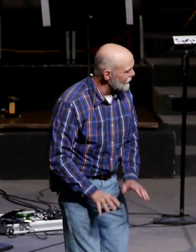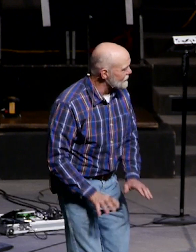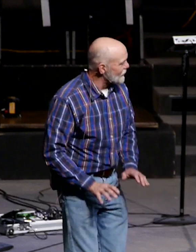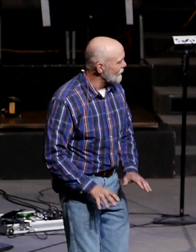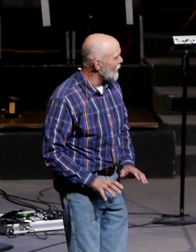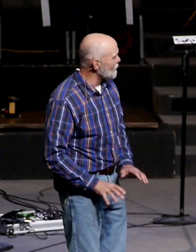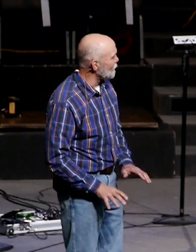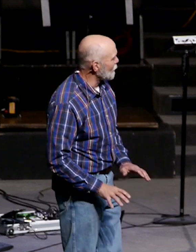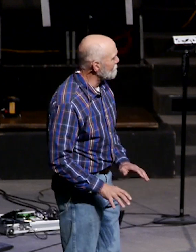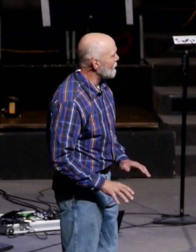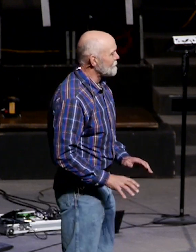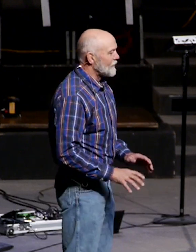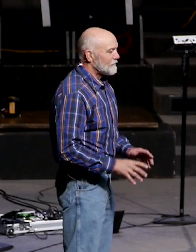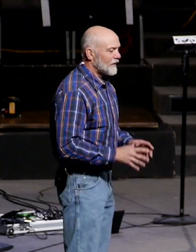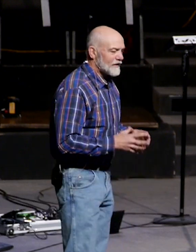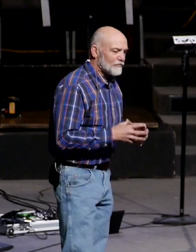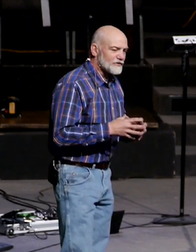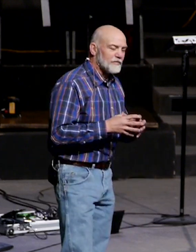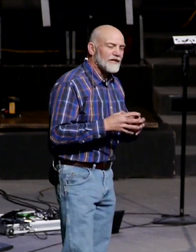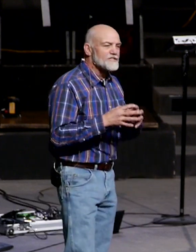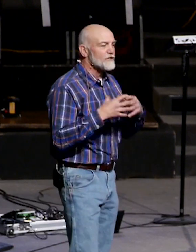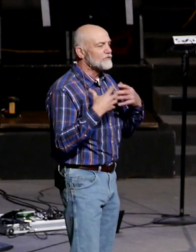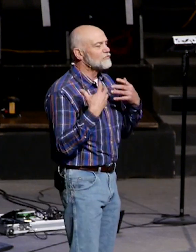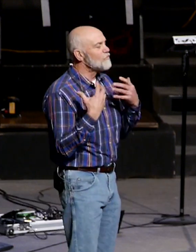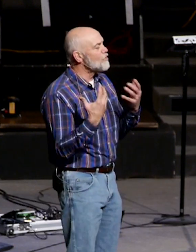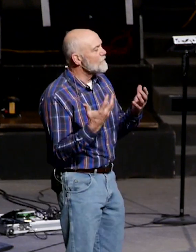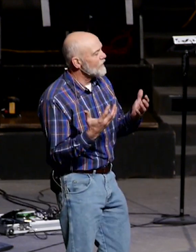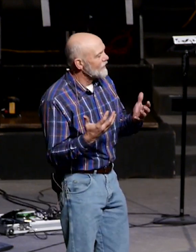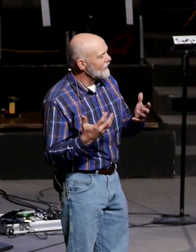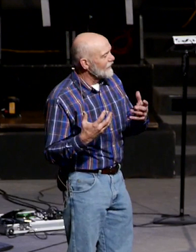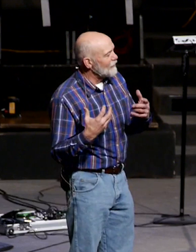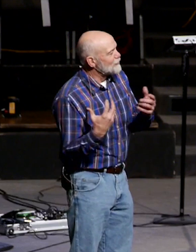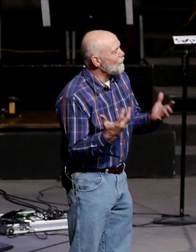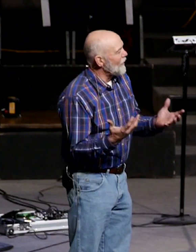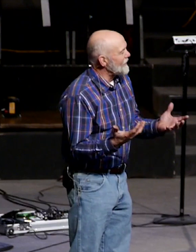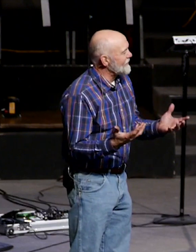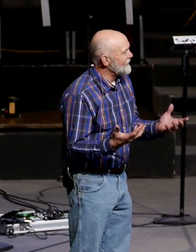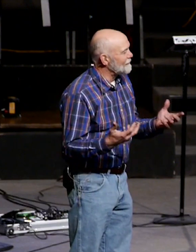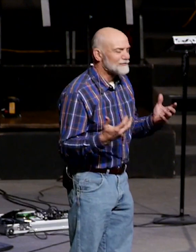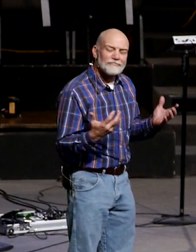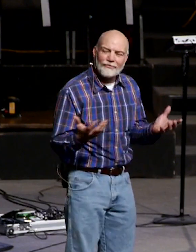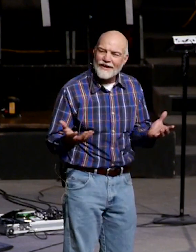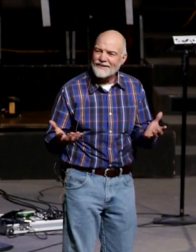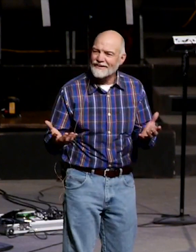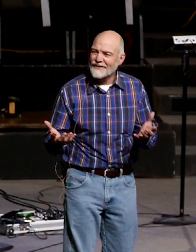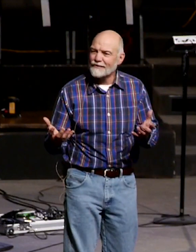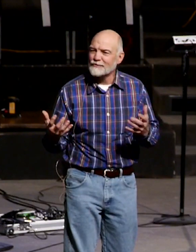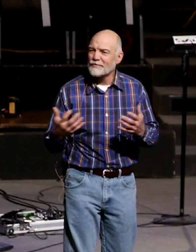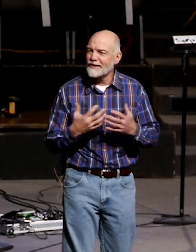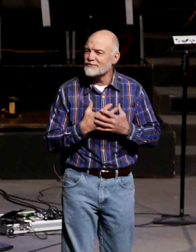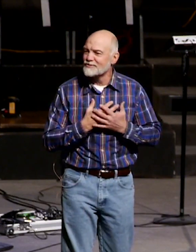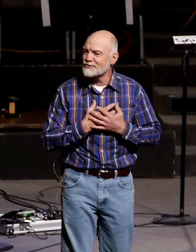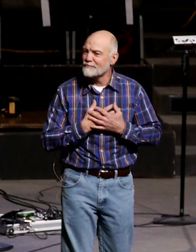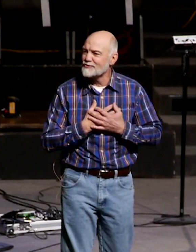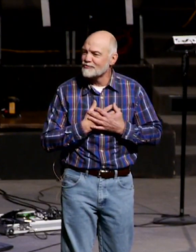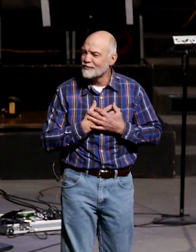feel necessarily the hard floor. But it was a place that was warm, it was white, it was bright. It was a